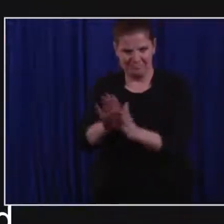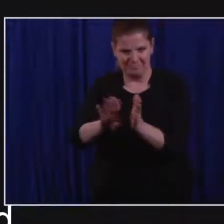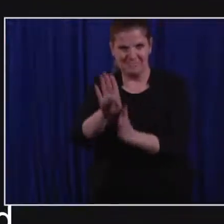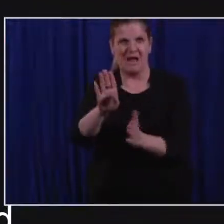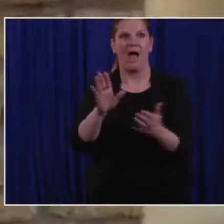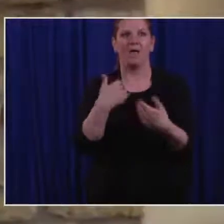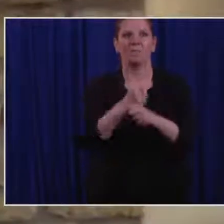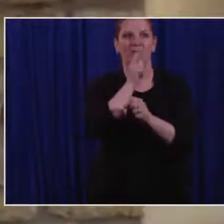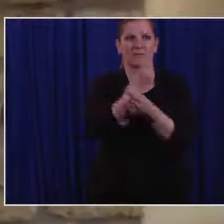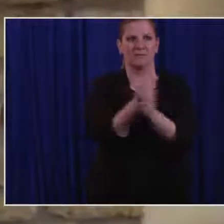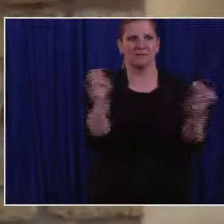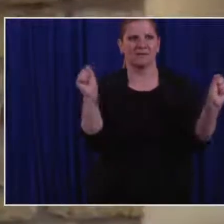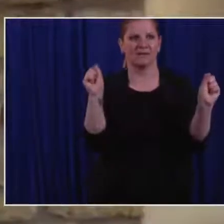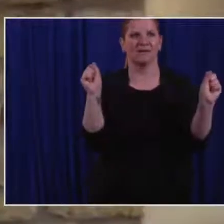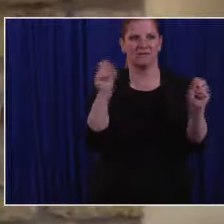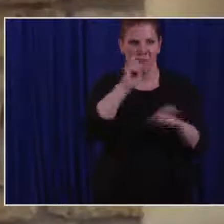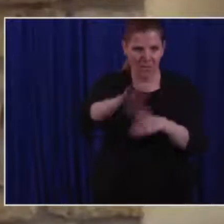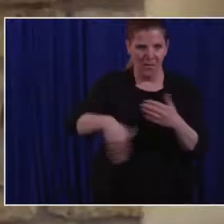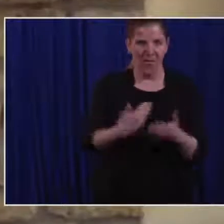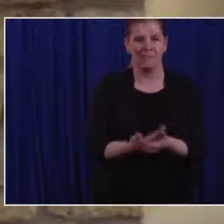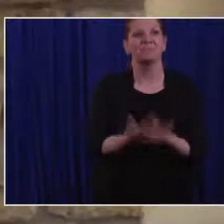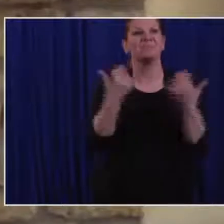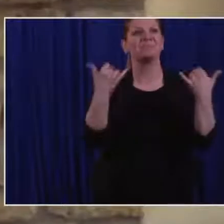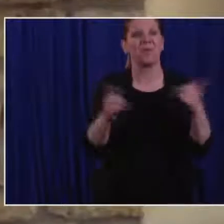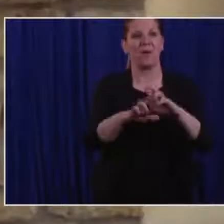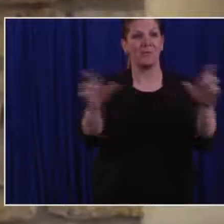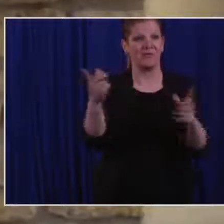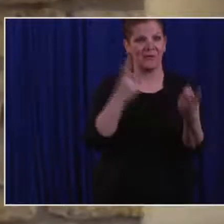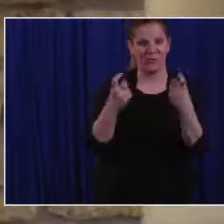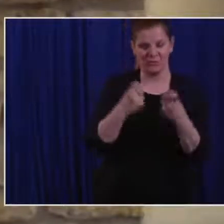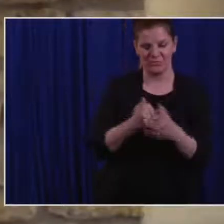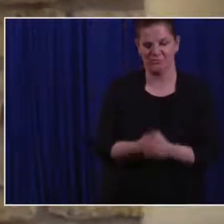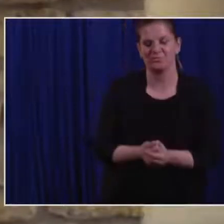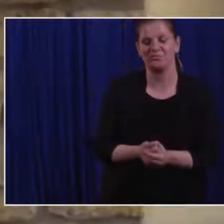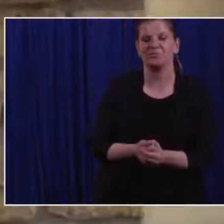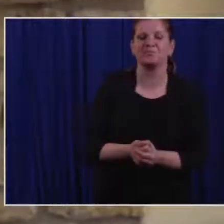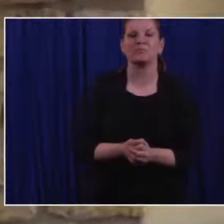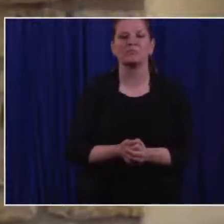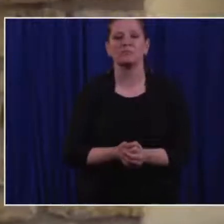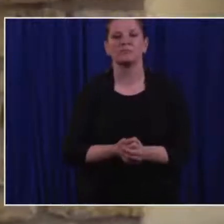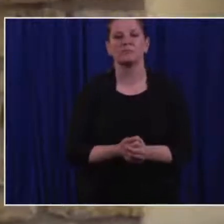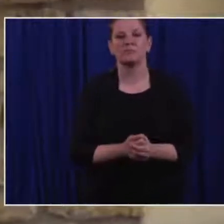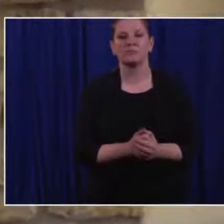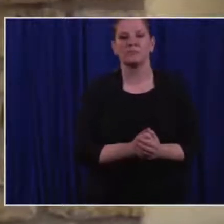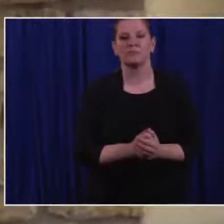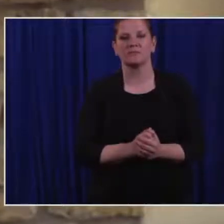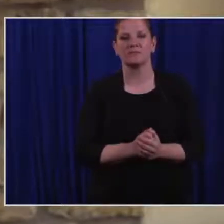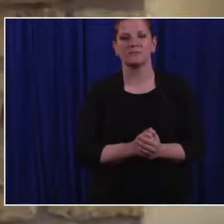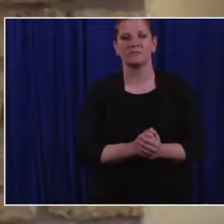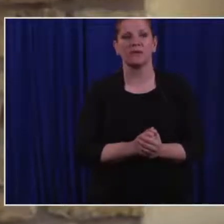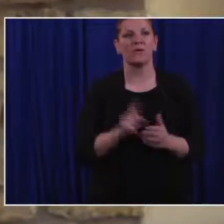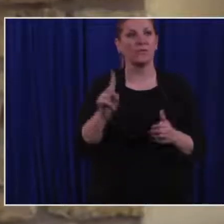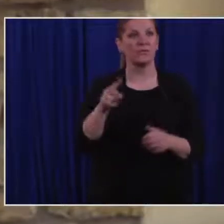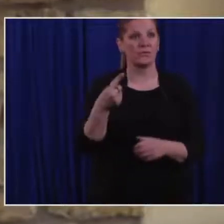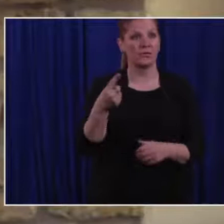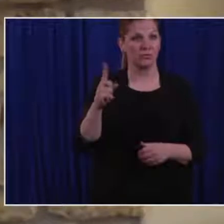questions. Governor, your first question today is from Luis Gill at Ohio Latino TV.